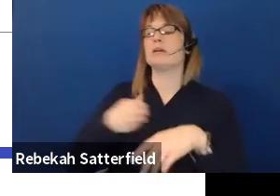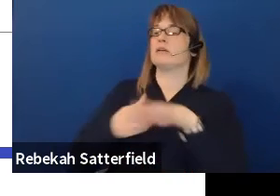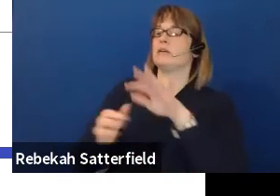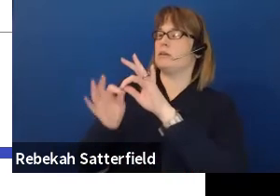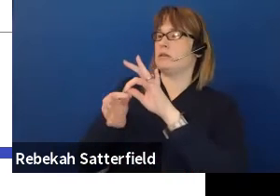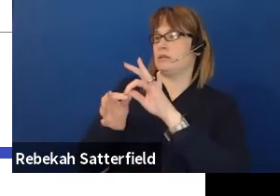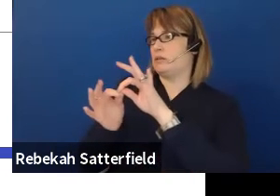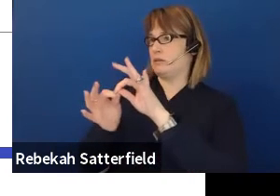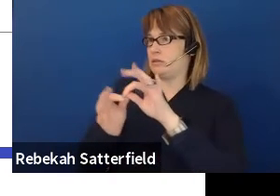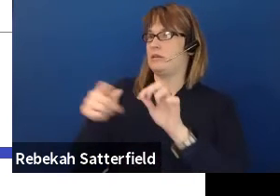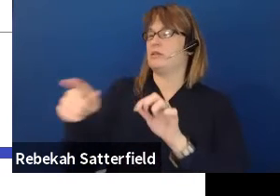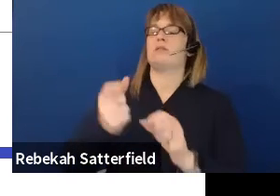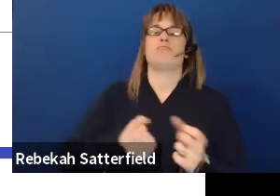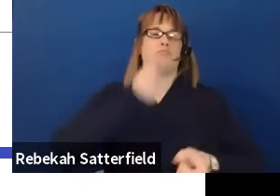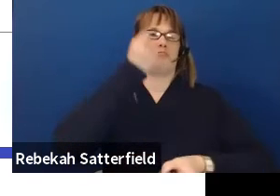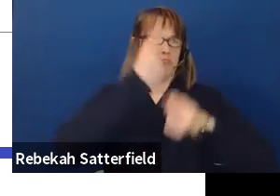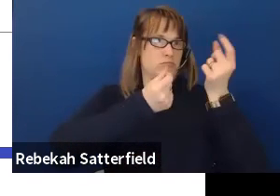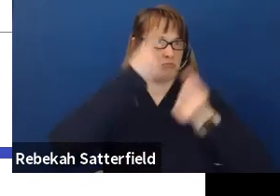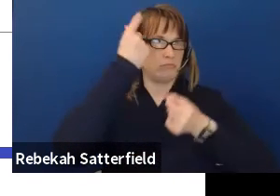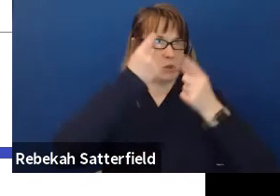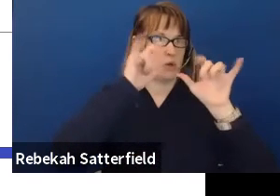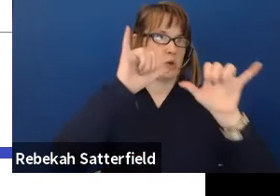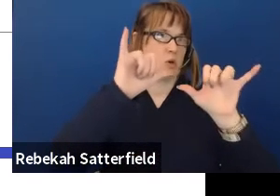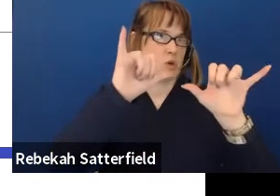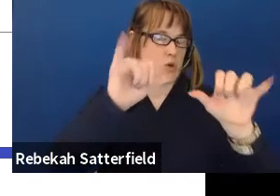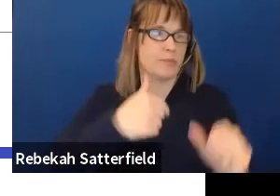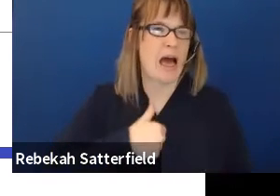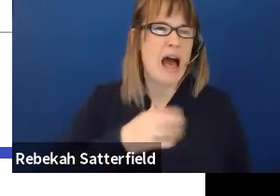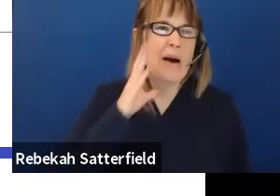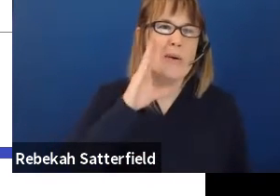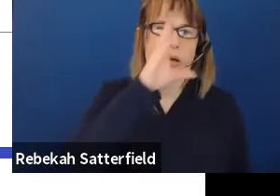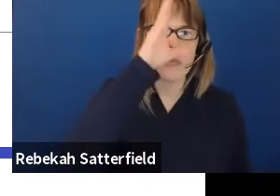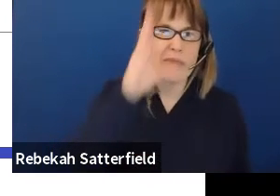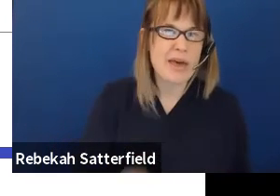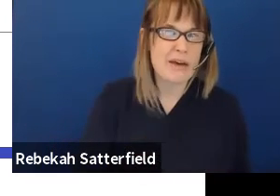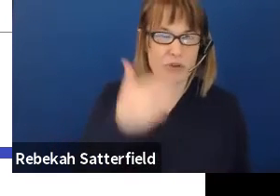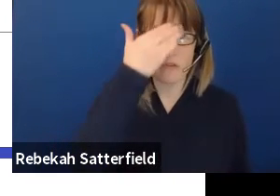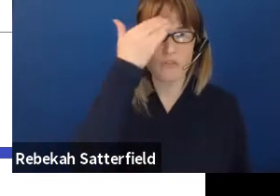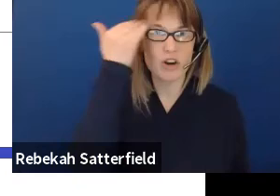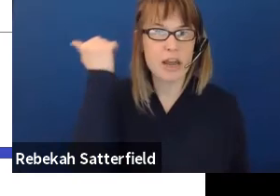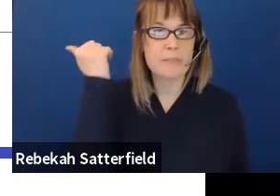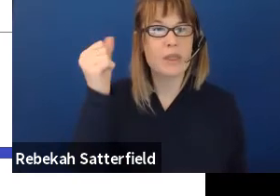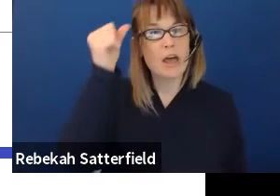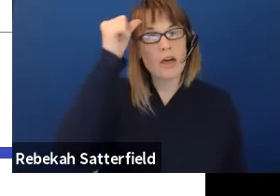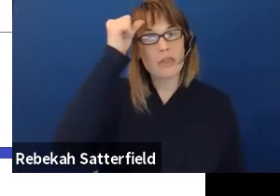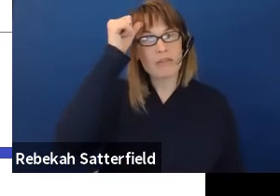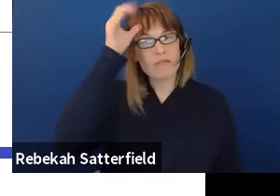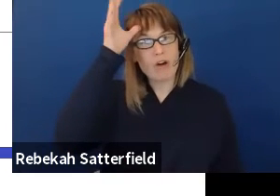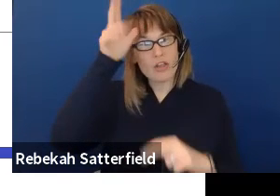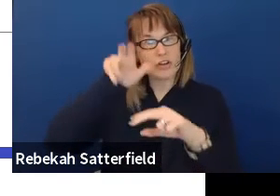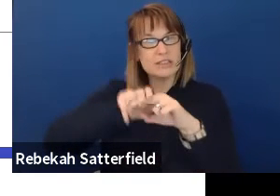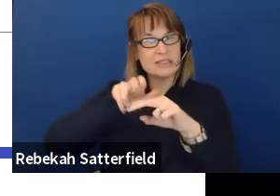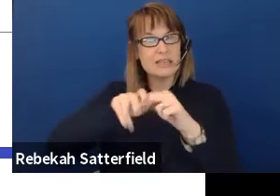and understood the prognosis, this is a part that I will never forget. I remember seeing the father sitting next to the